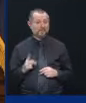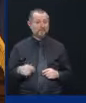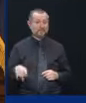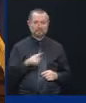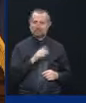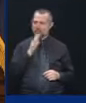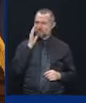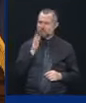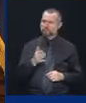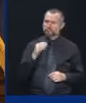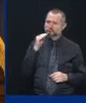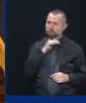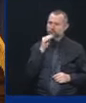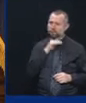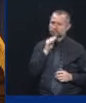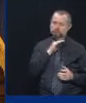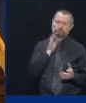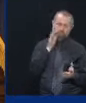fraud.